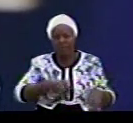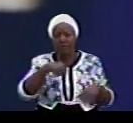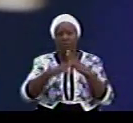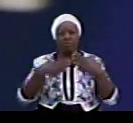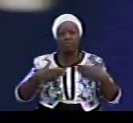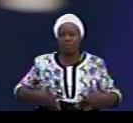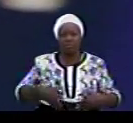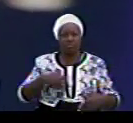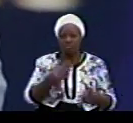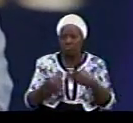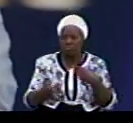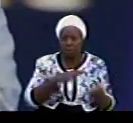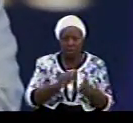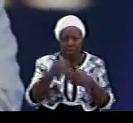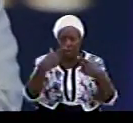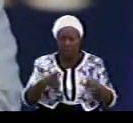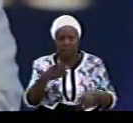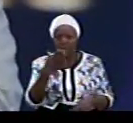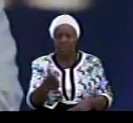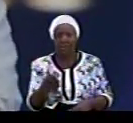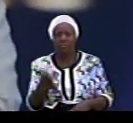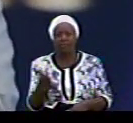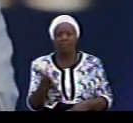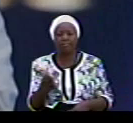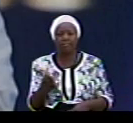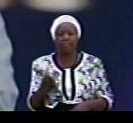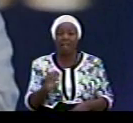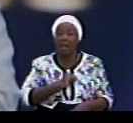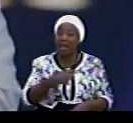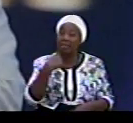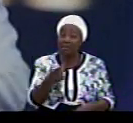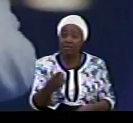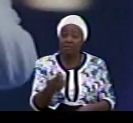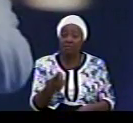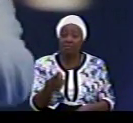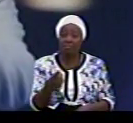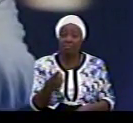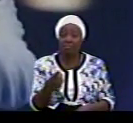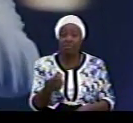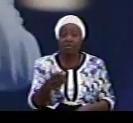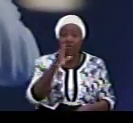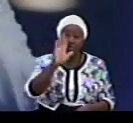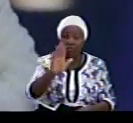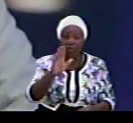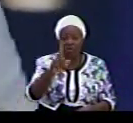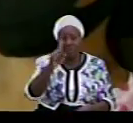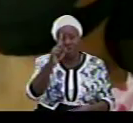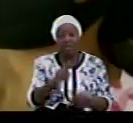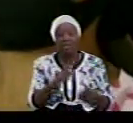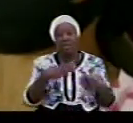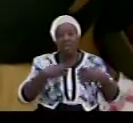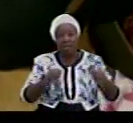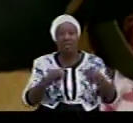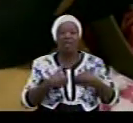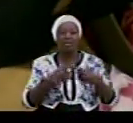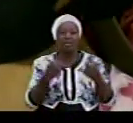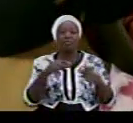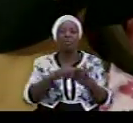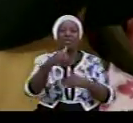be happening there, I tell you, your healing has come tonight.